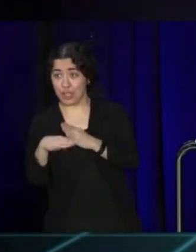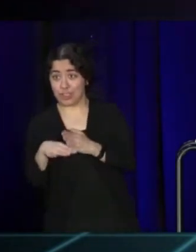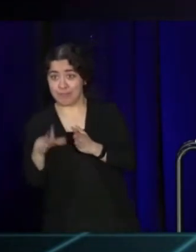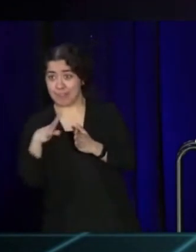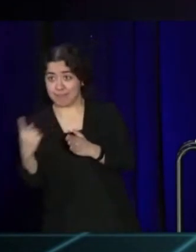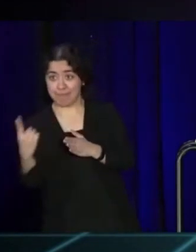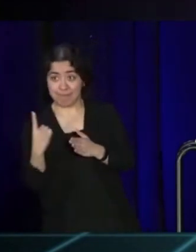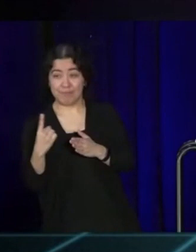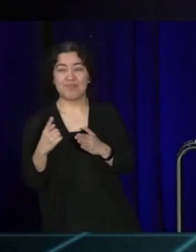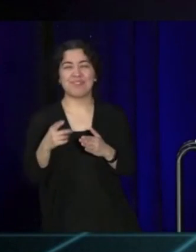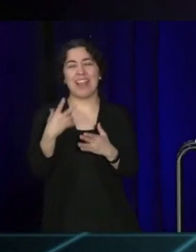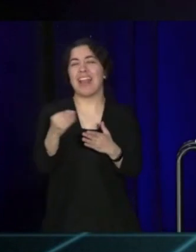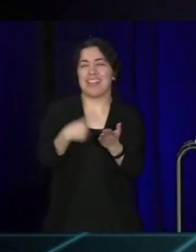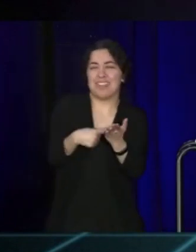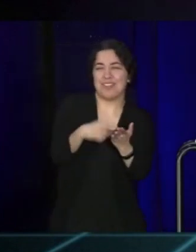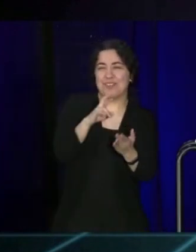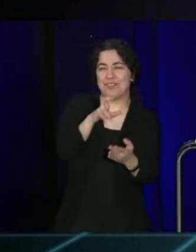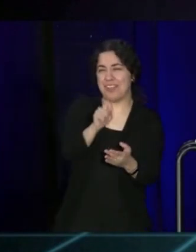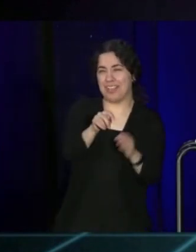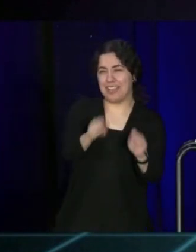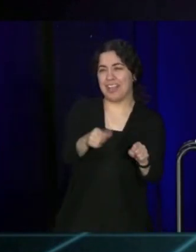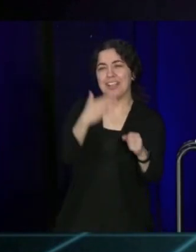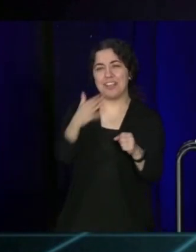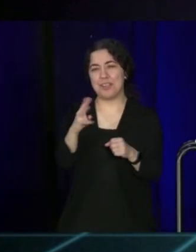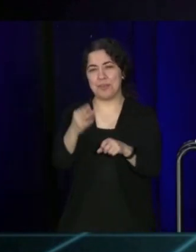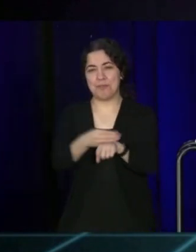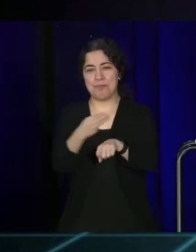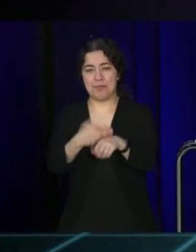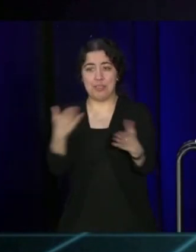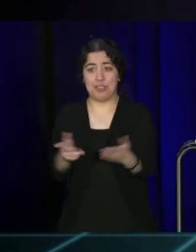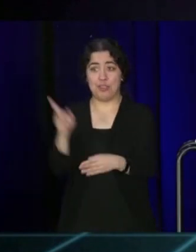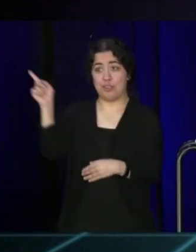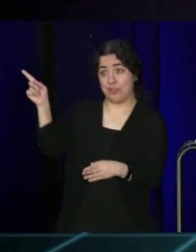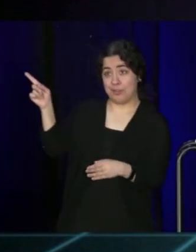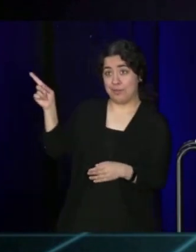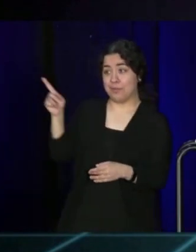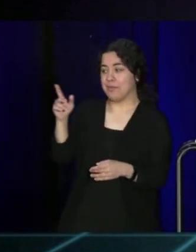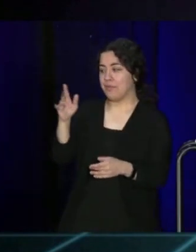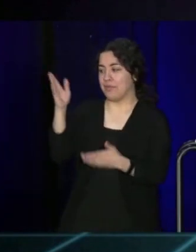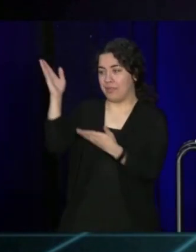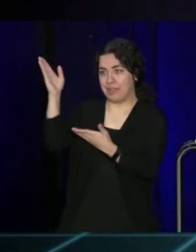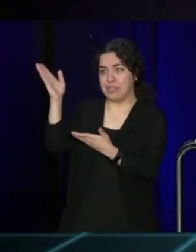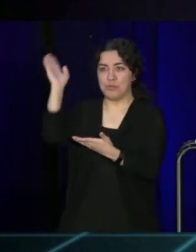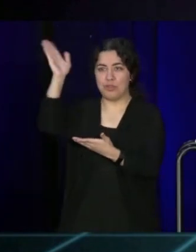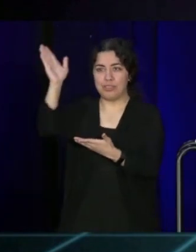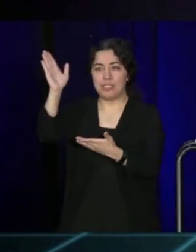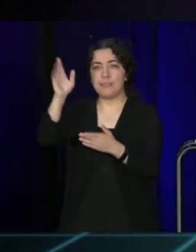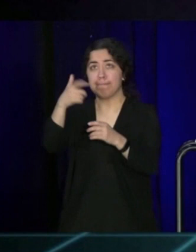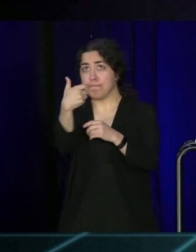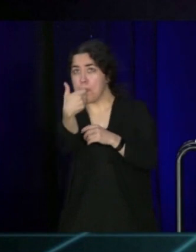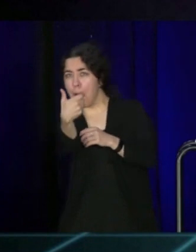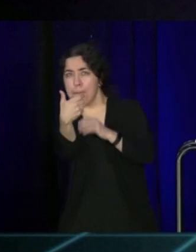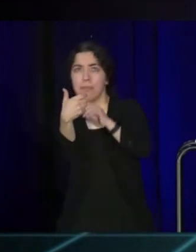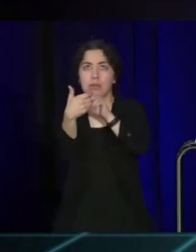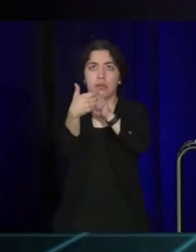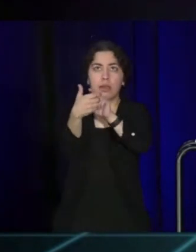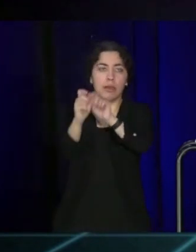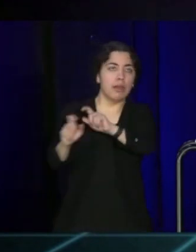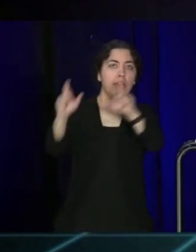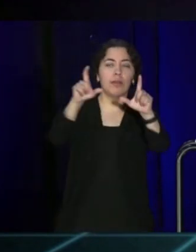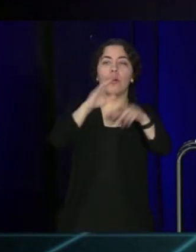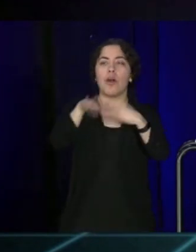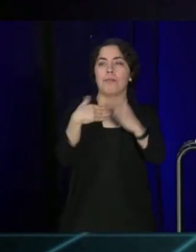Thank you all for having me in Miami. Here you can find this presentation and many other presentations I have on